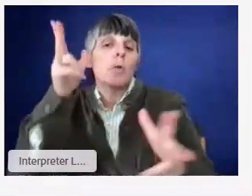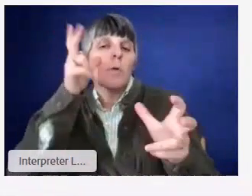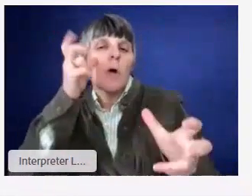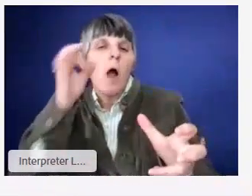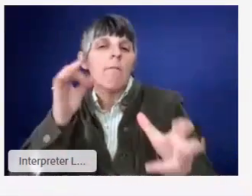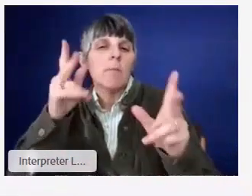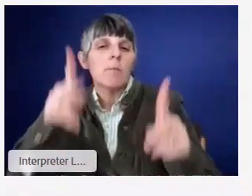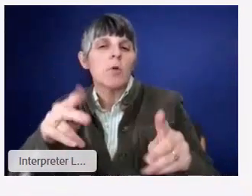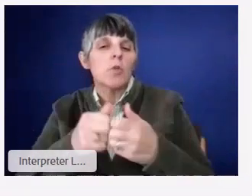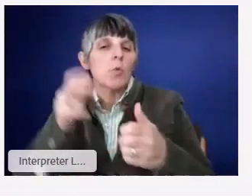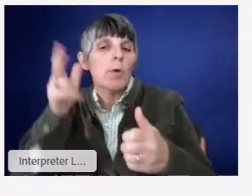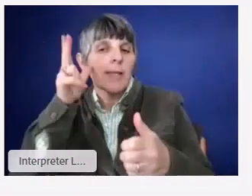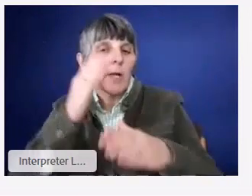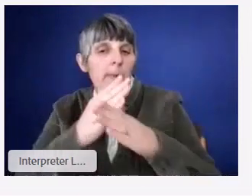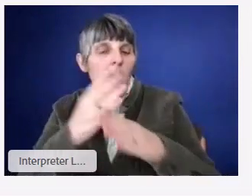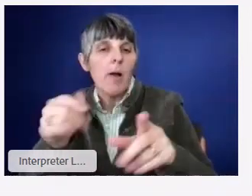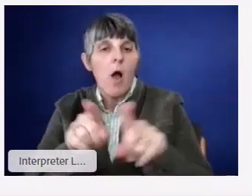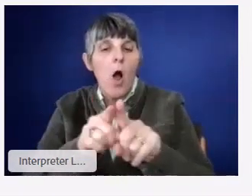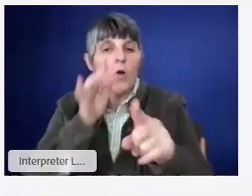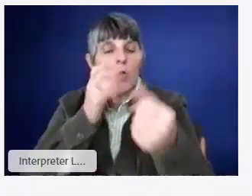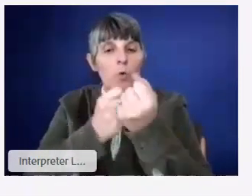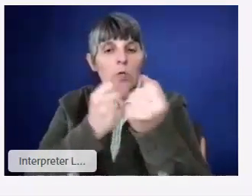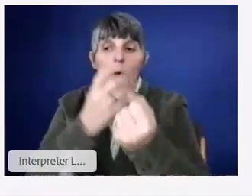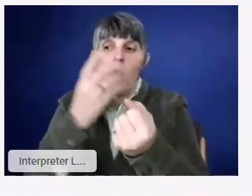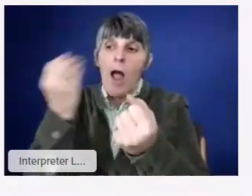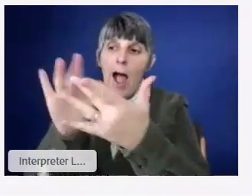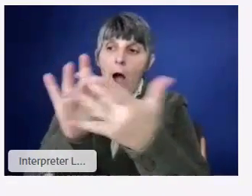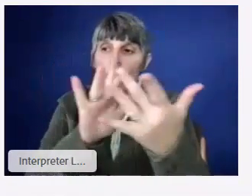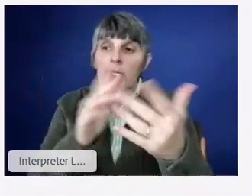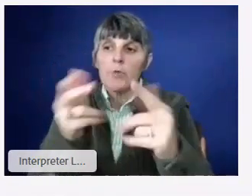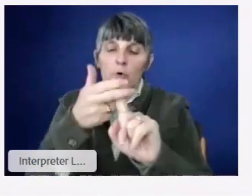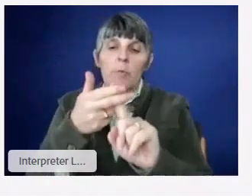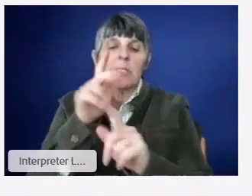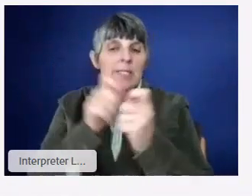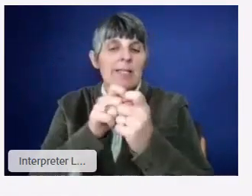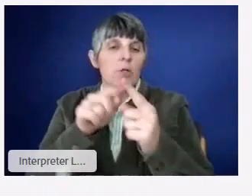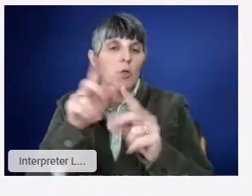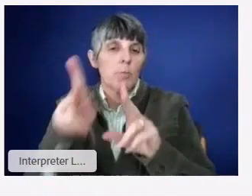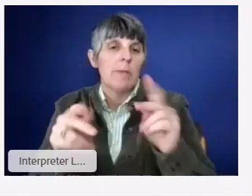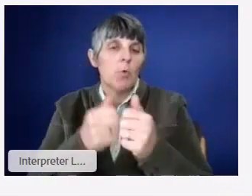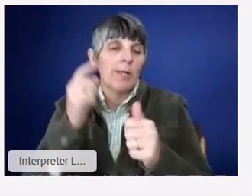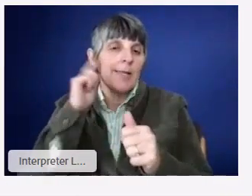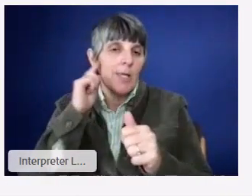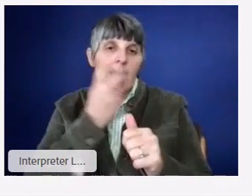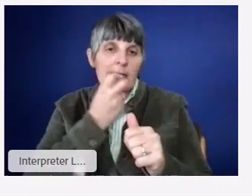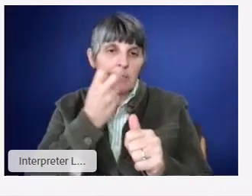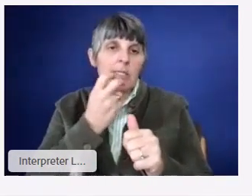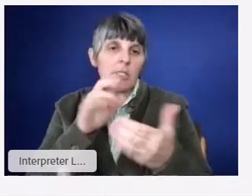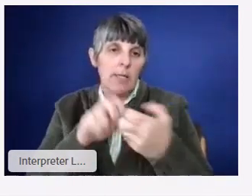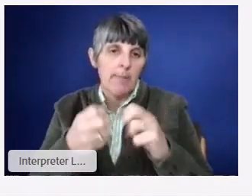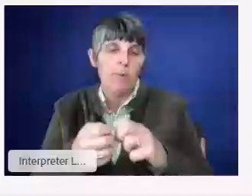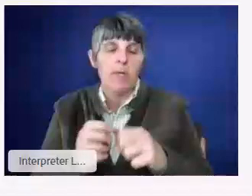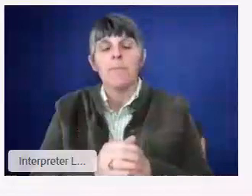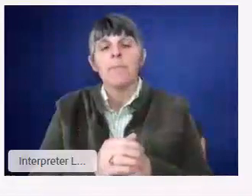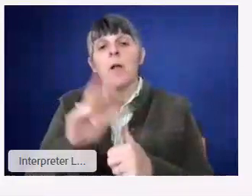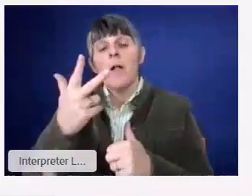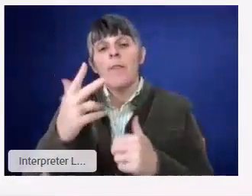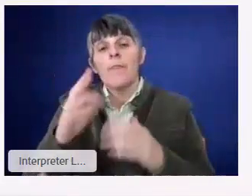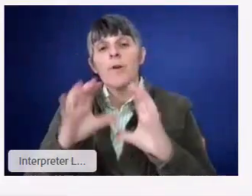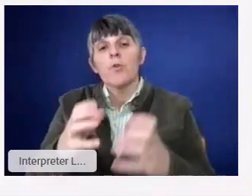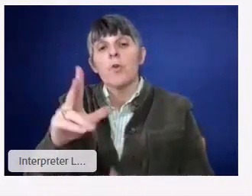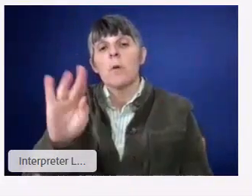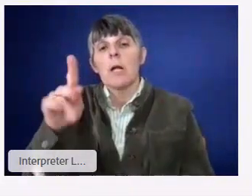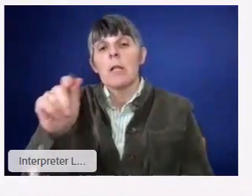impairment, and they will also be supporting outreach and recruitment efforts specific to people with hearing and speech impairments. The third group is Kaleida